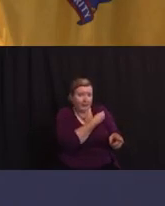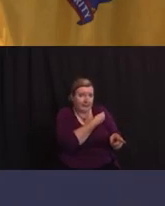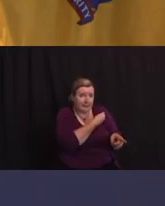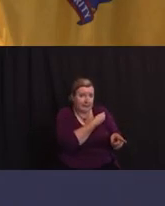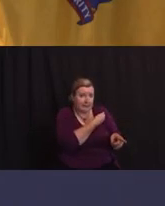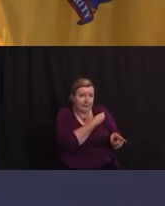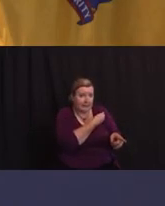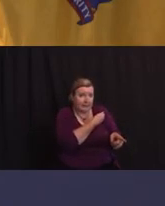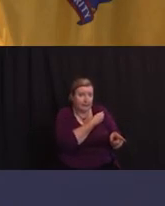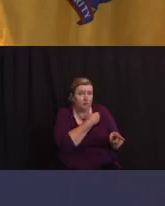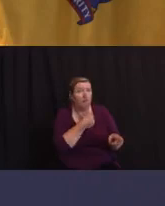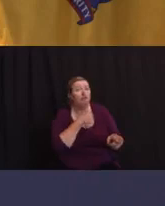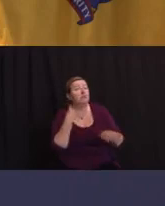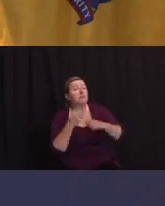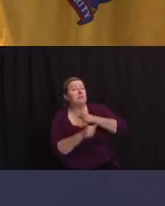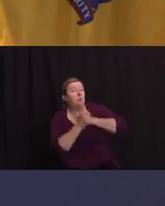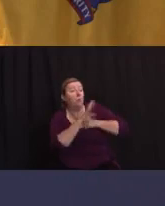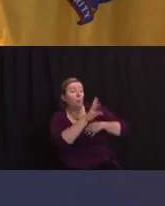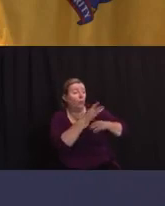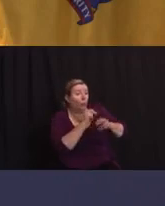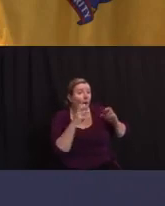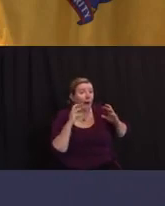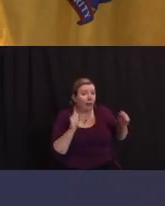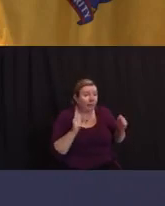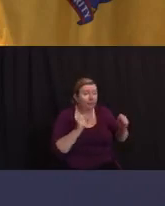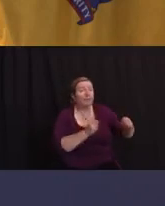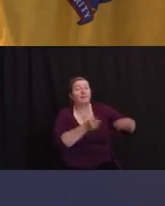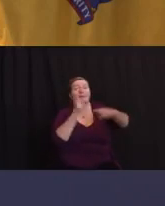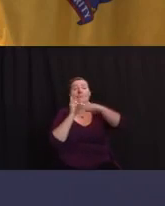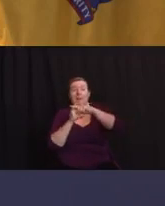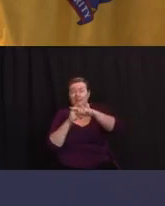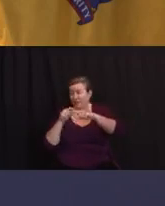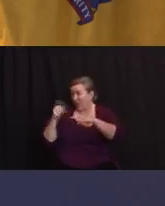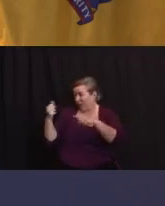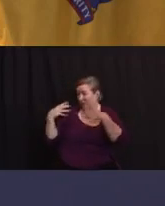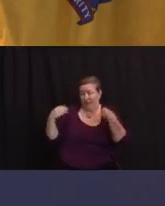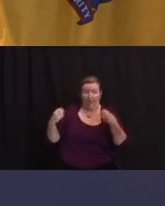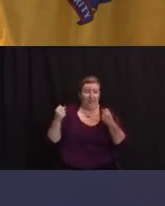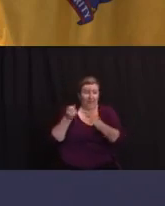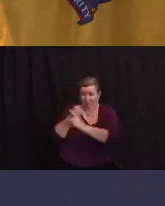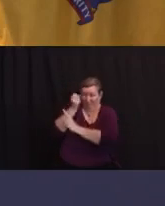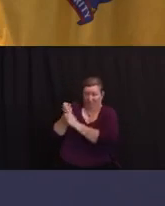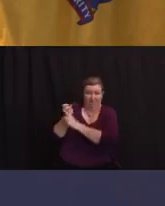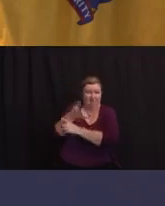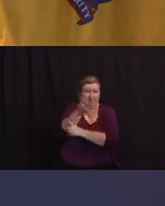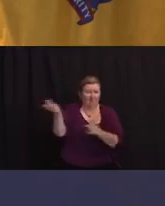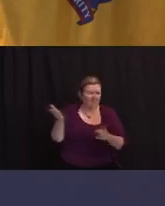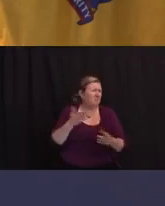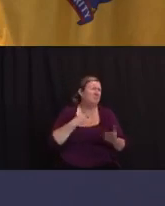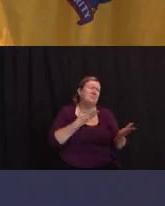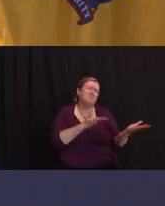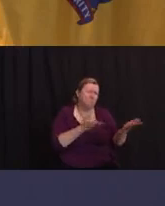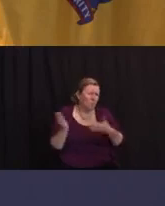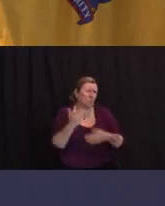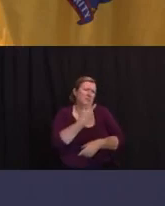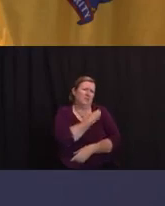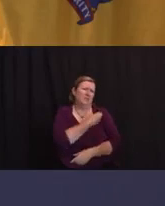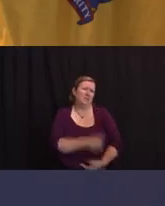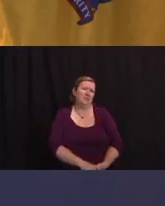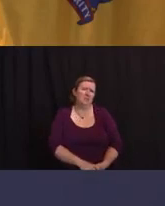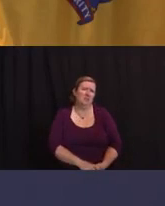risk, but you are potentially putting others' health at risk. So I would beg folks to please get vaccinated. Beyond that, I don't have